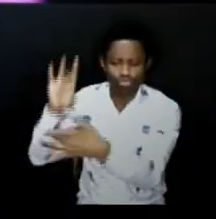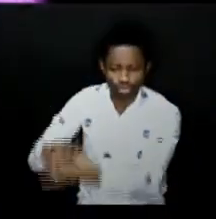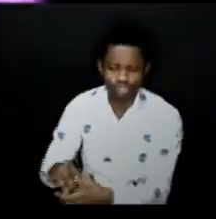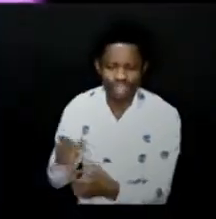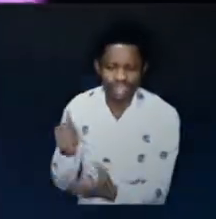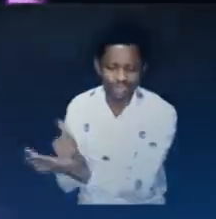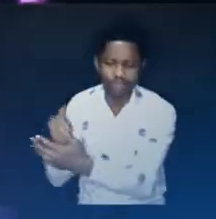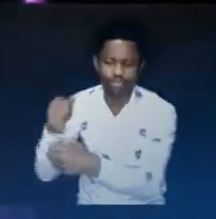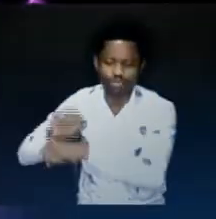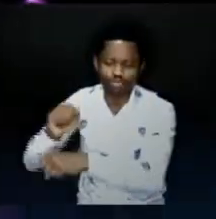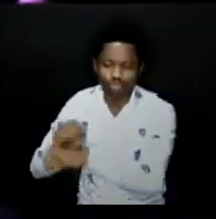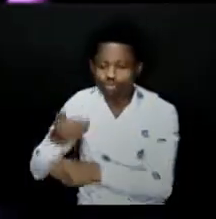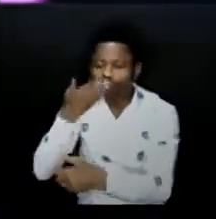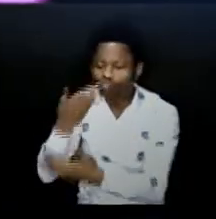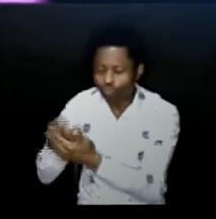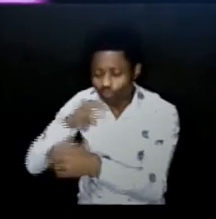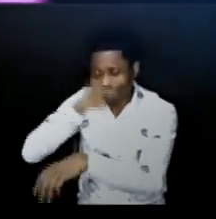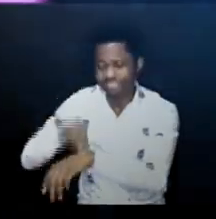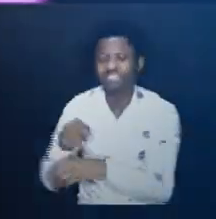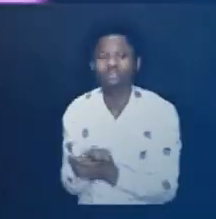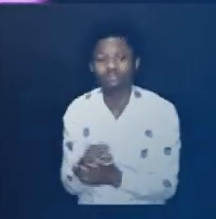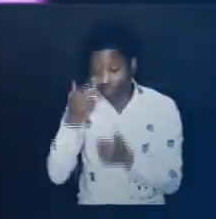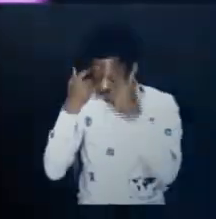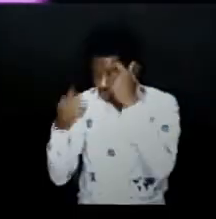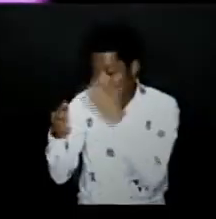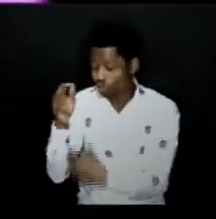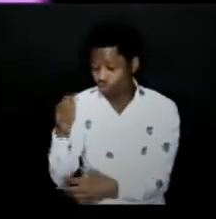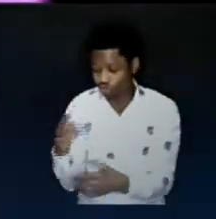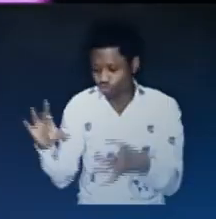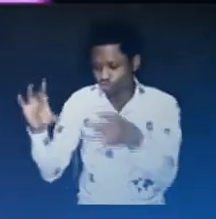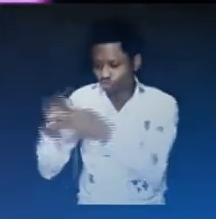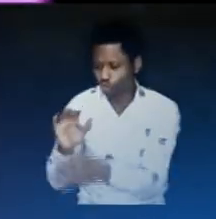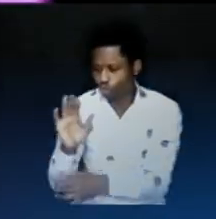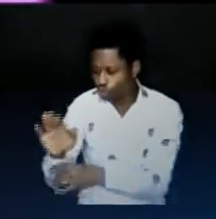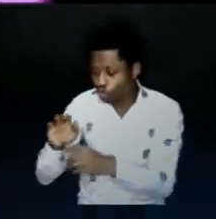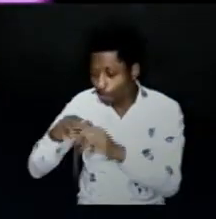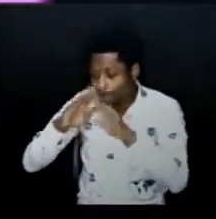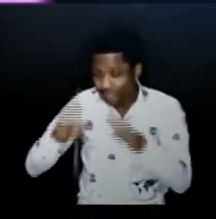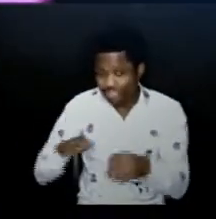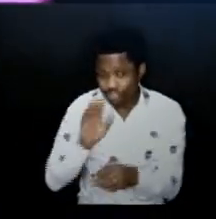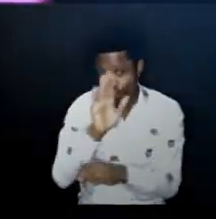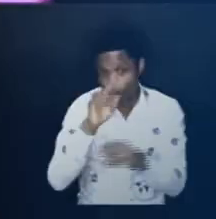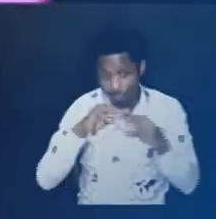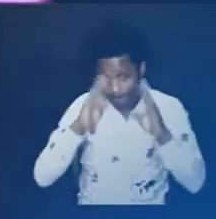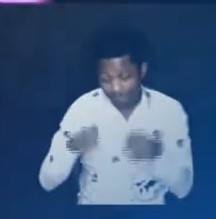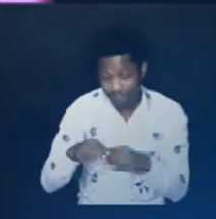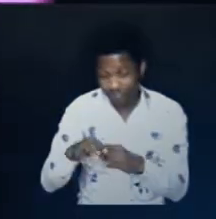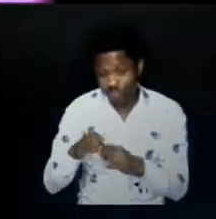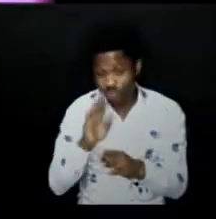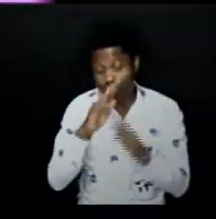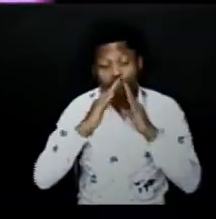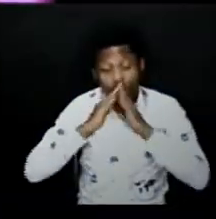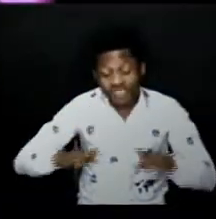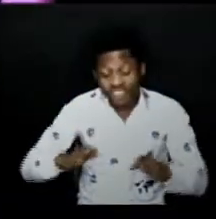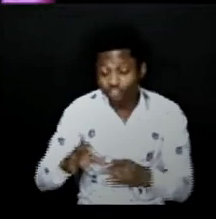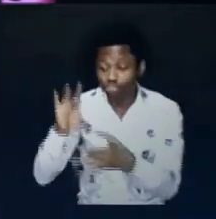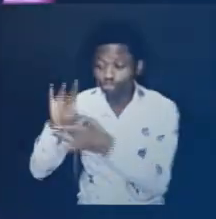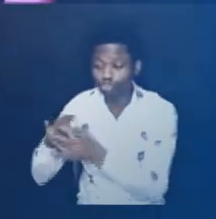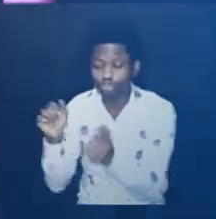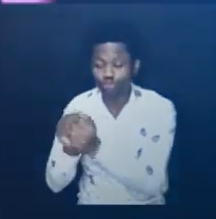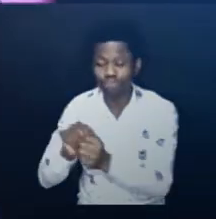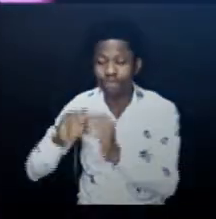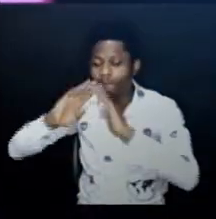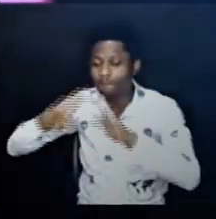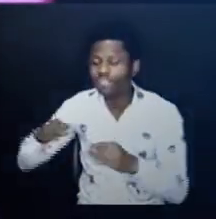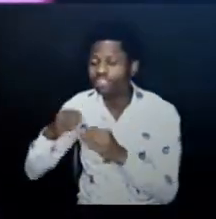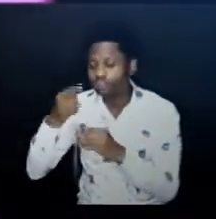See, because God has linked your peace to the peace of the nation and has linked your prosperity to the prosperity